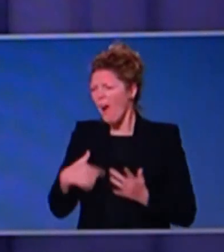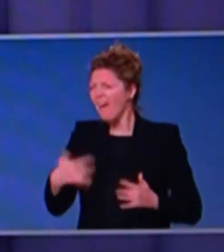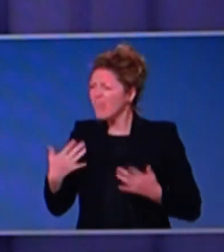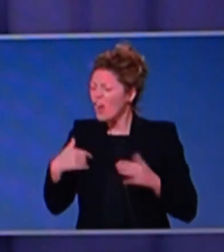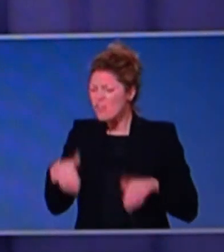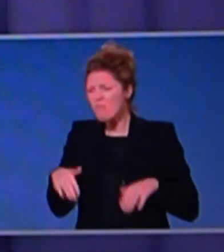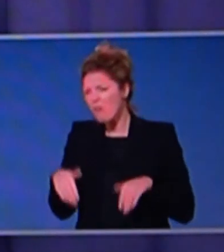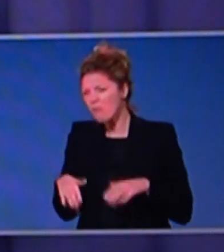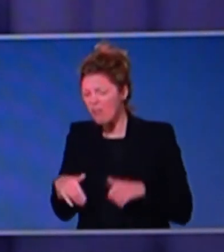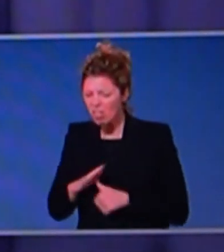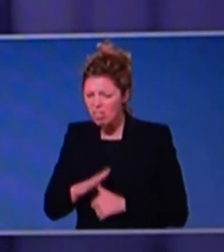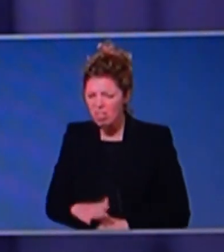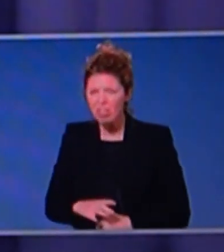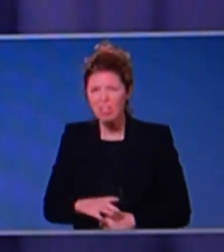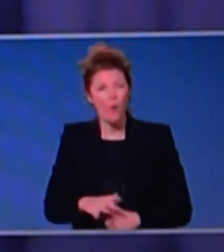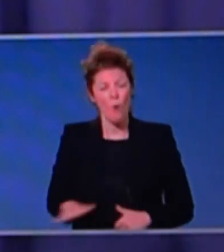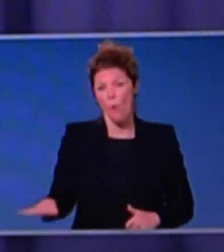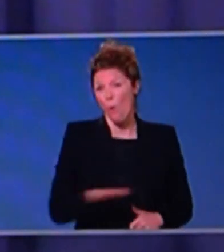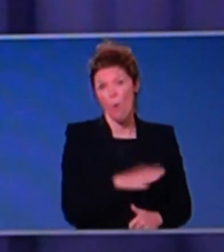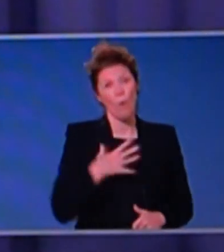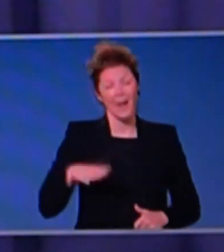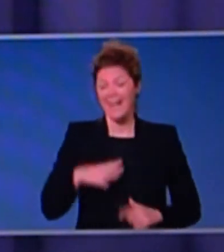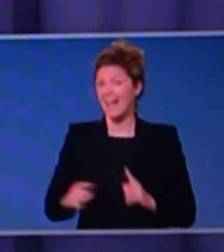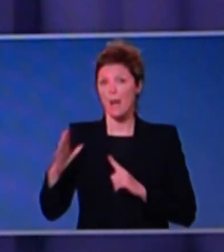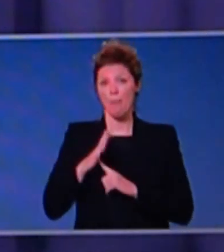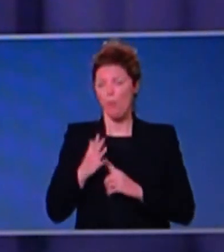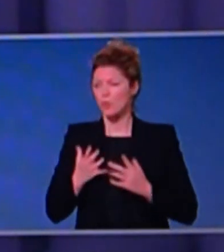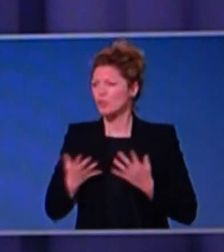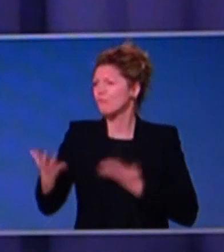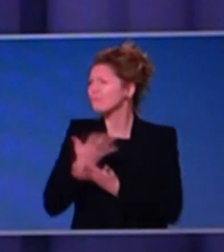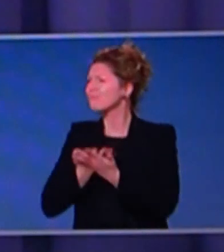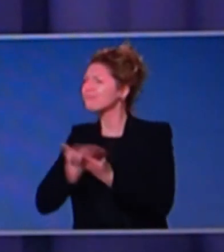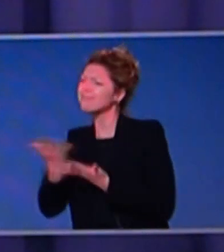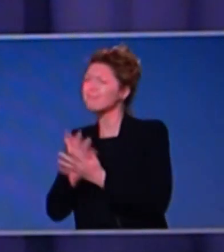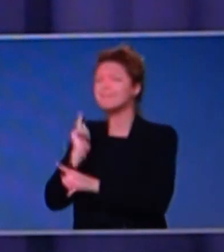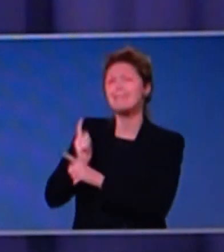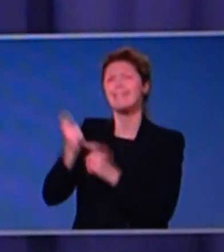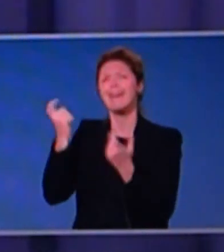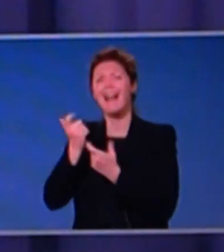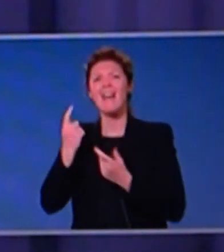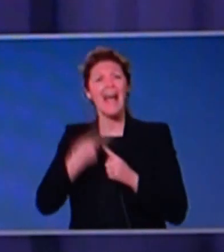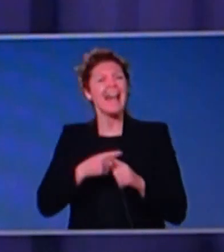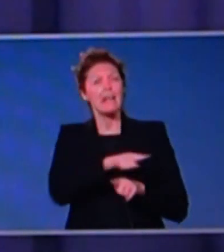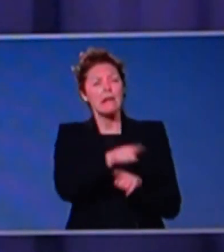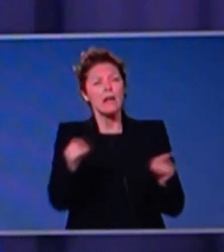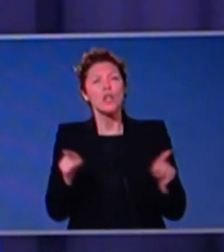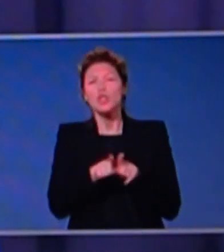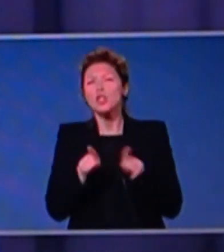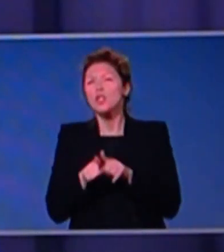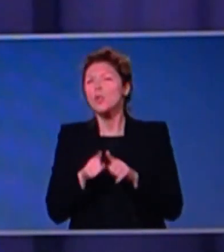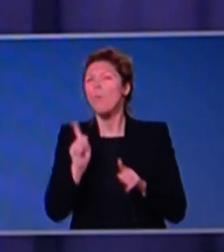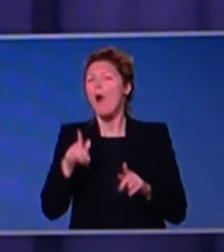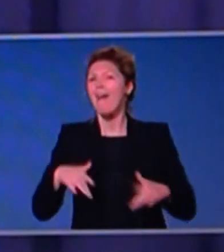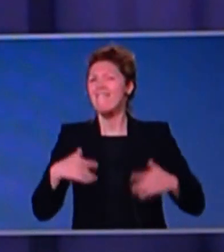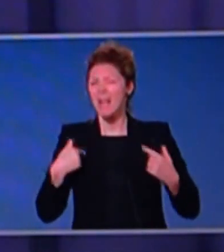we have lost a bit of our own autonomy, our own ability to control our environment, and that kind of feels a bit